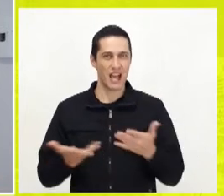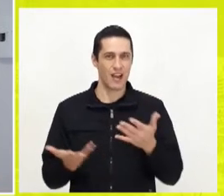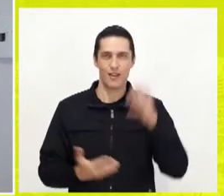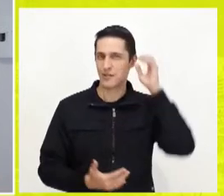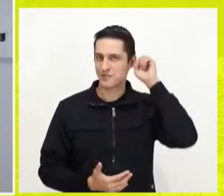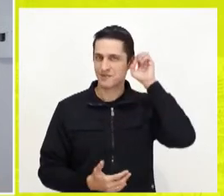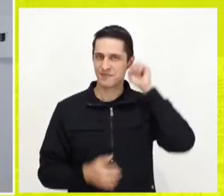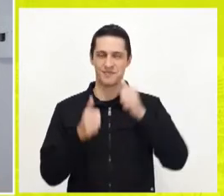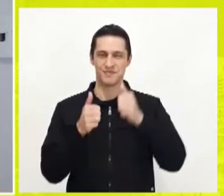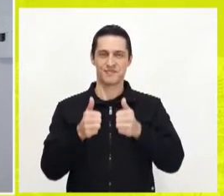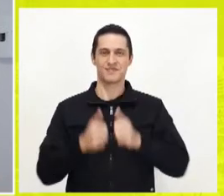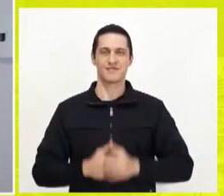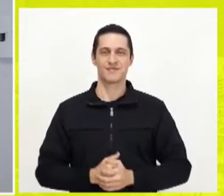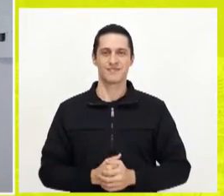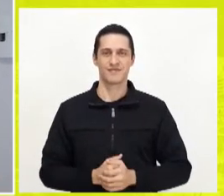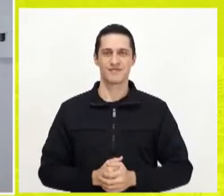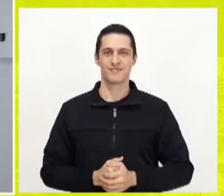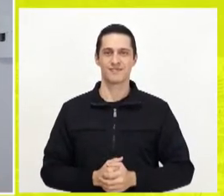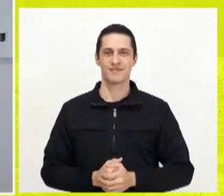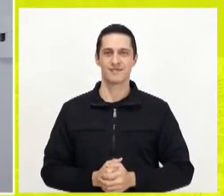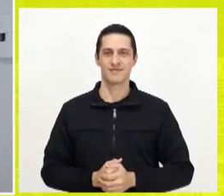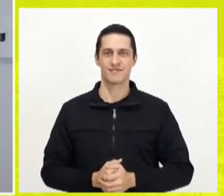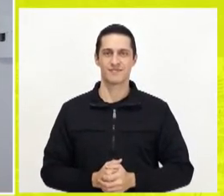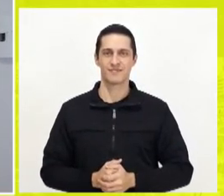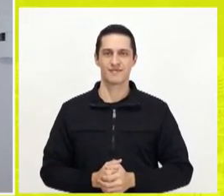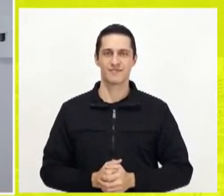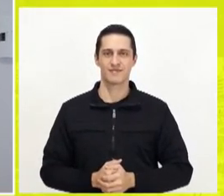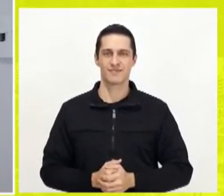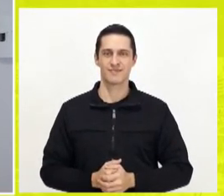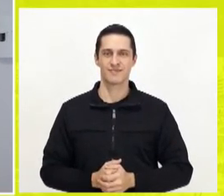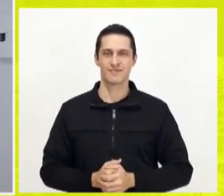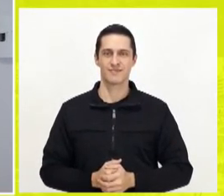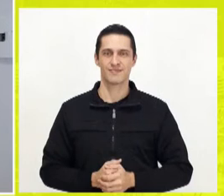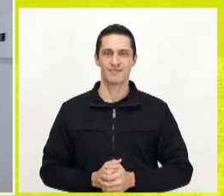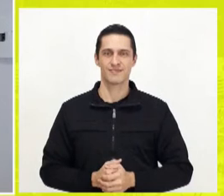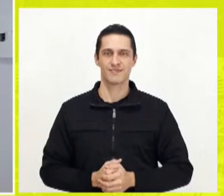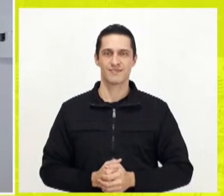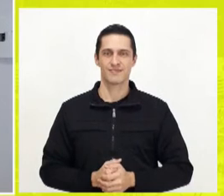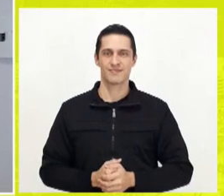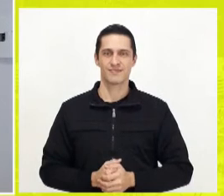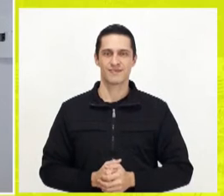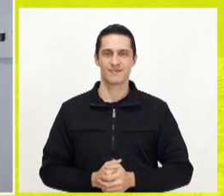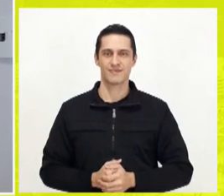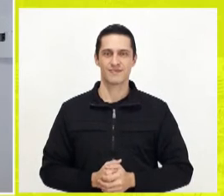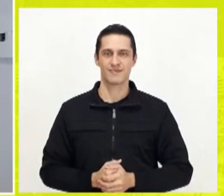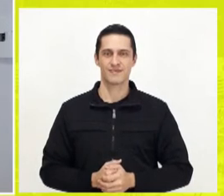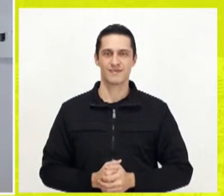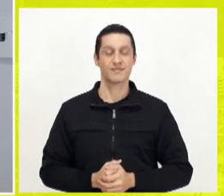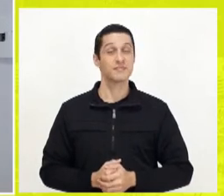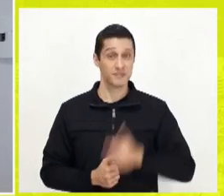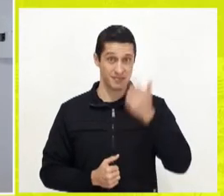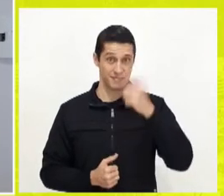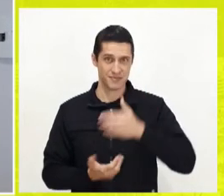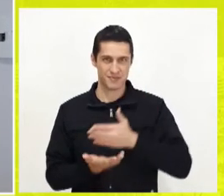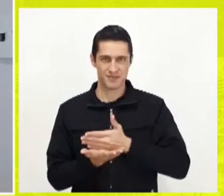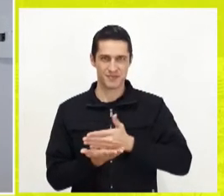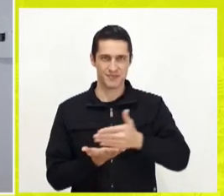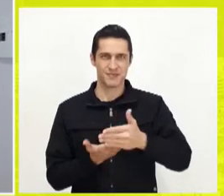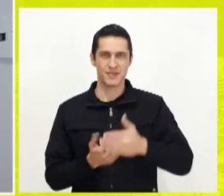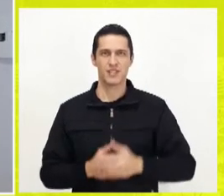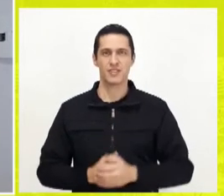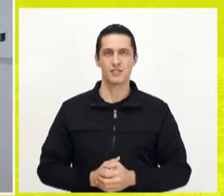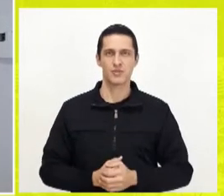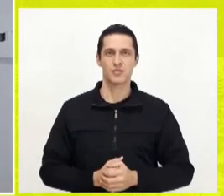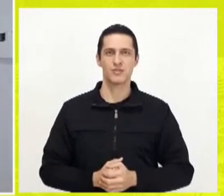oh okay we had uh we had a technical problem with the sound we're gonna start over